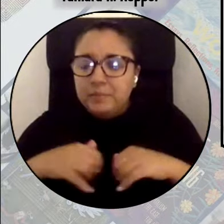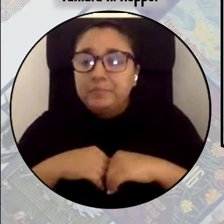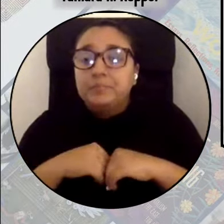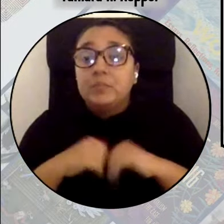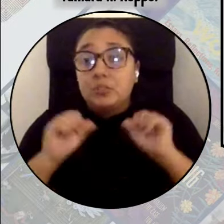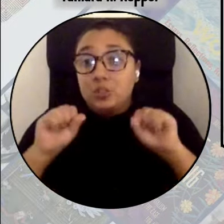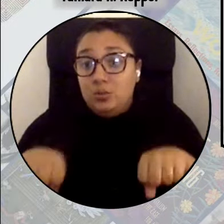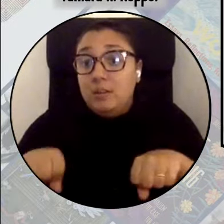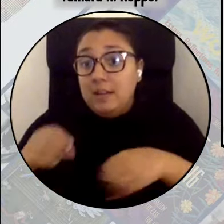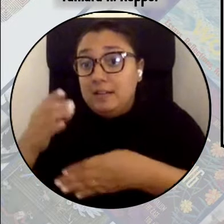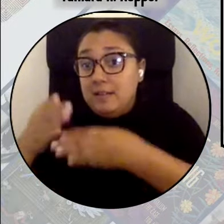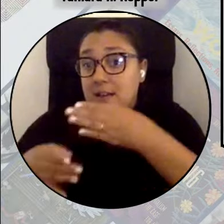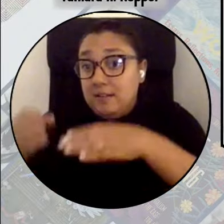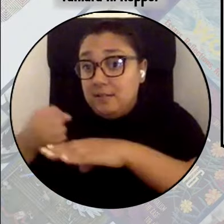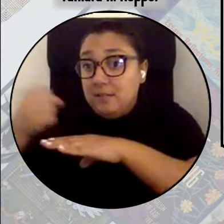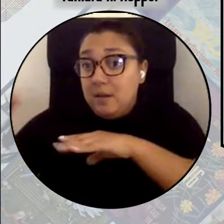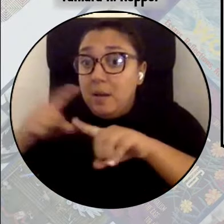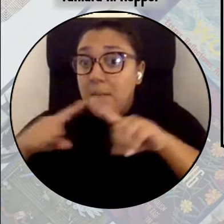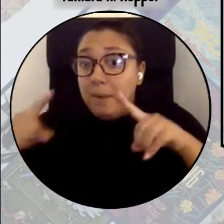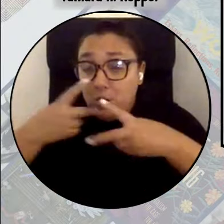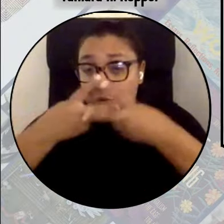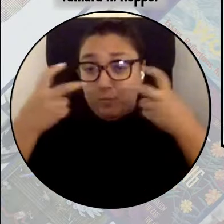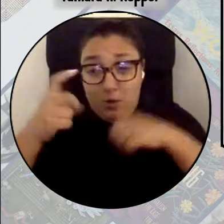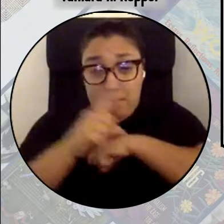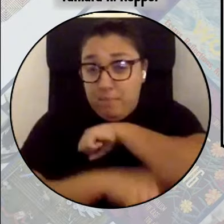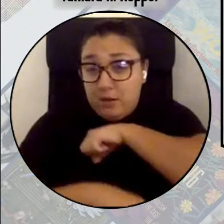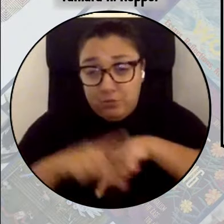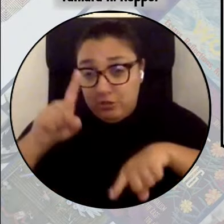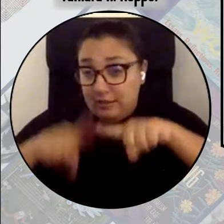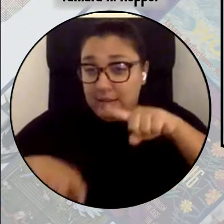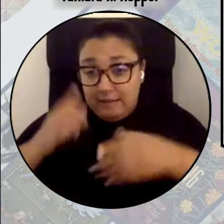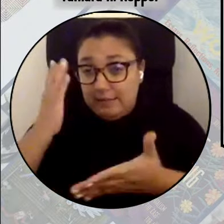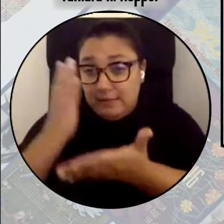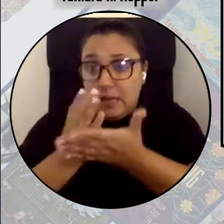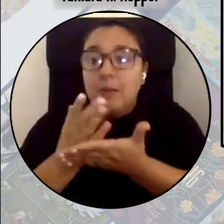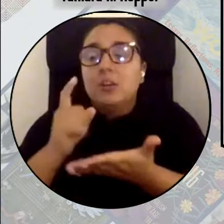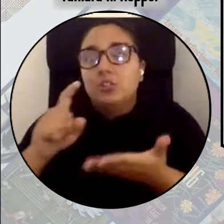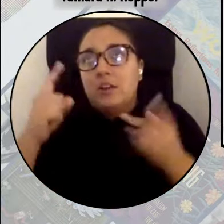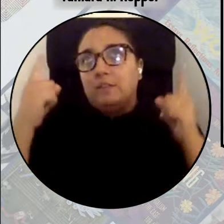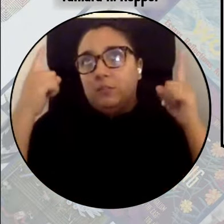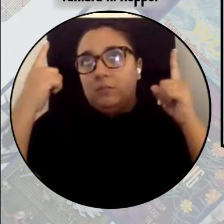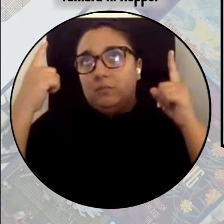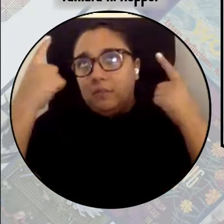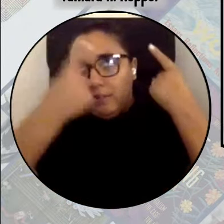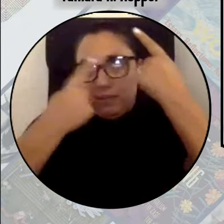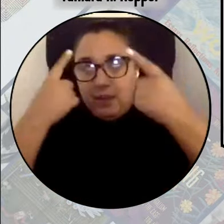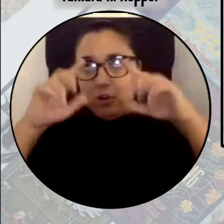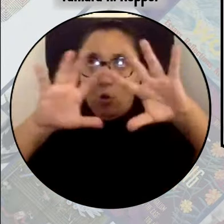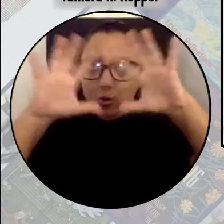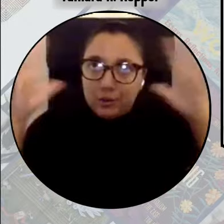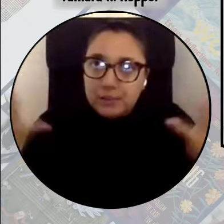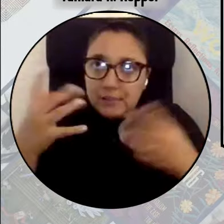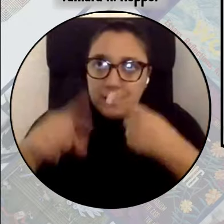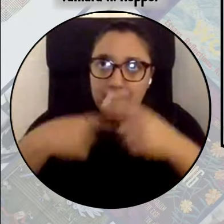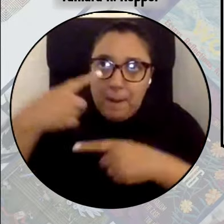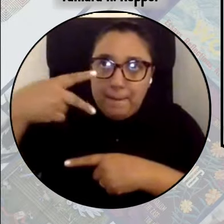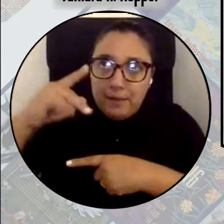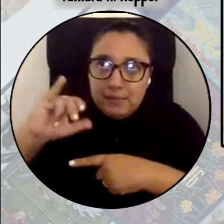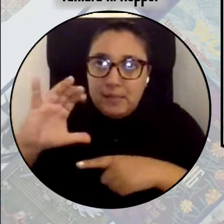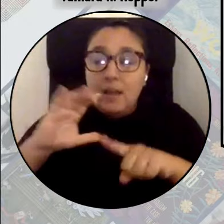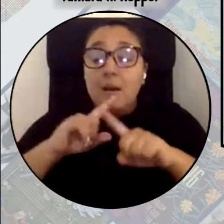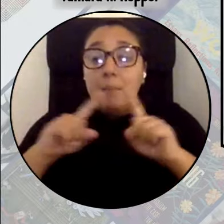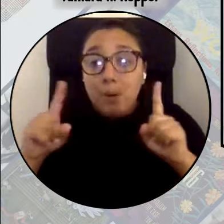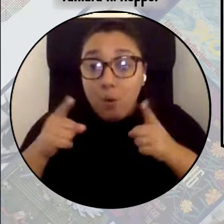ending criminal punishment. So we gotta kind of think holistically around the prison industrial complex. But as we're fighting for that holistic